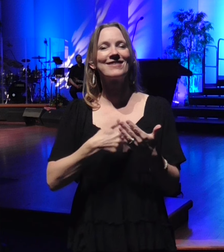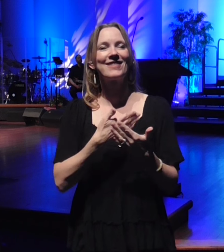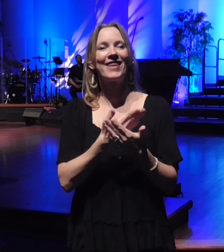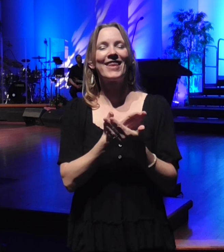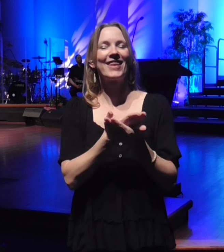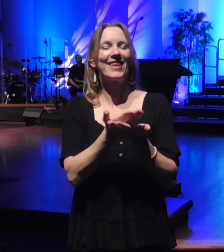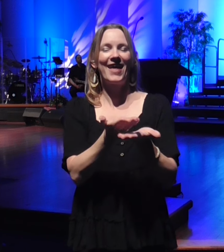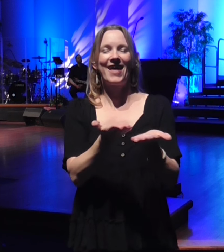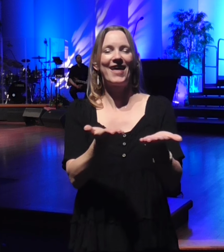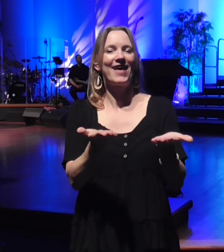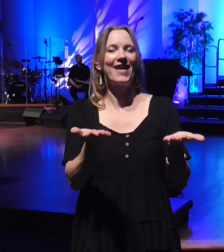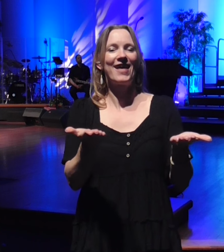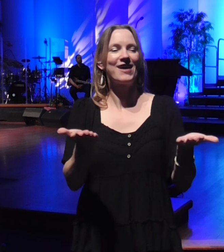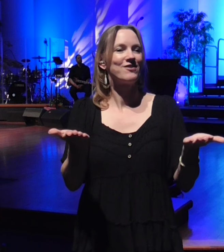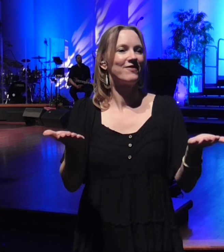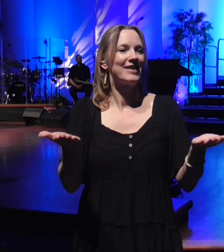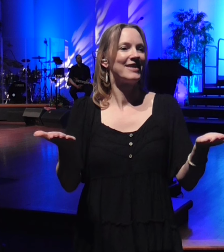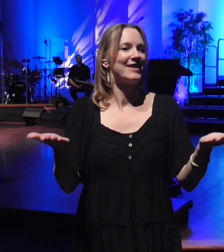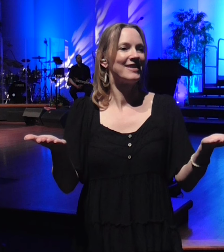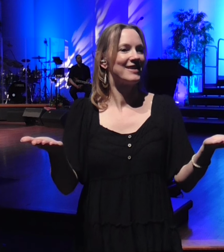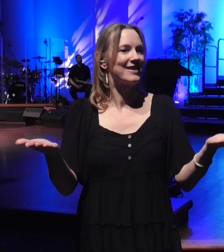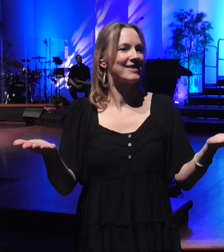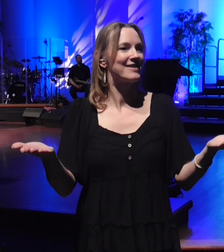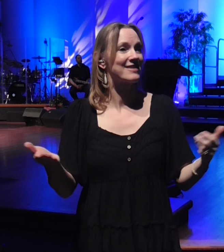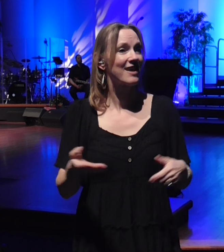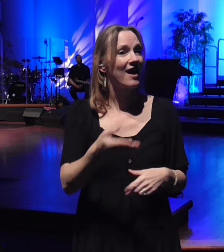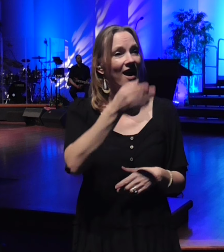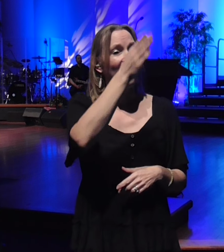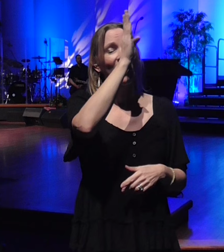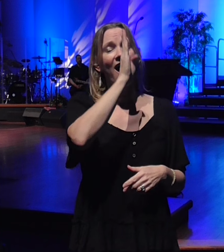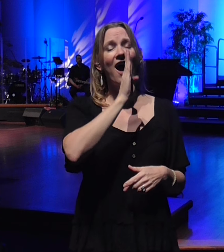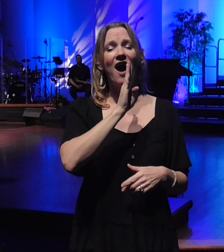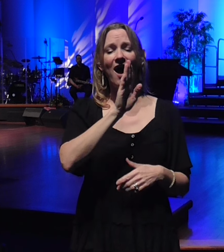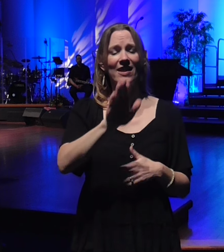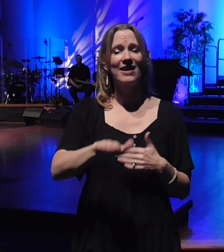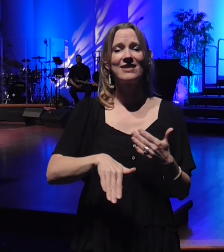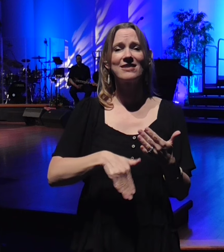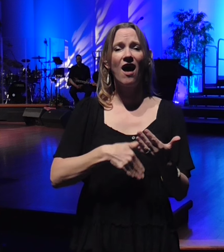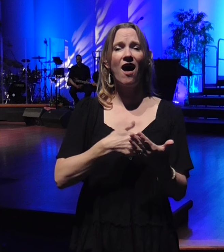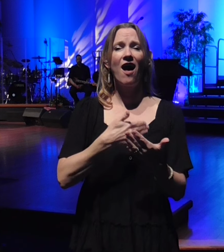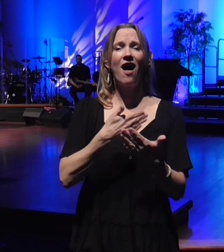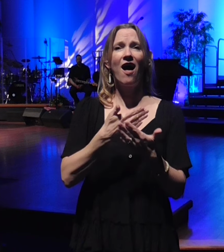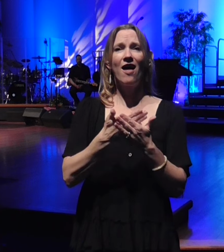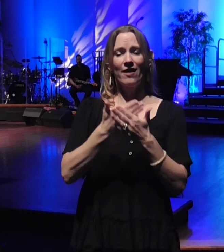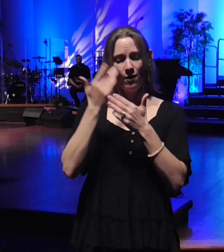all there is. God